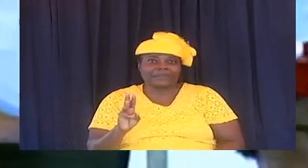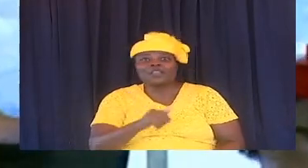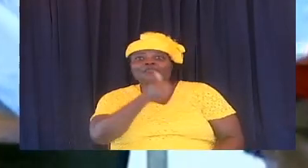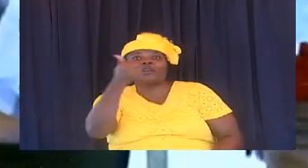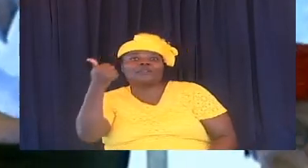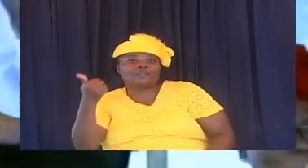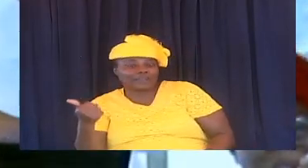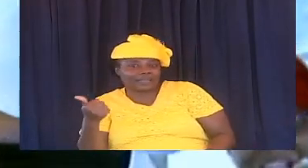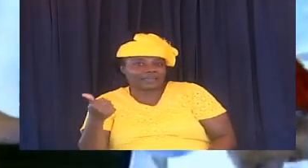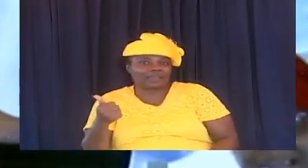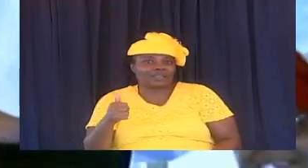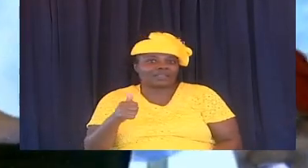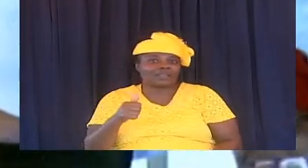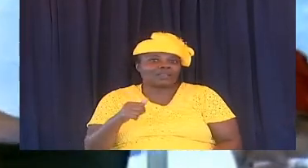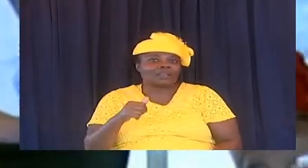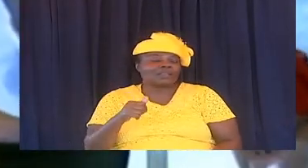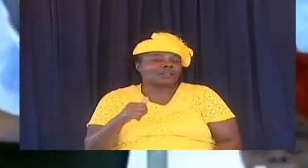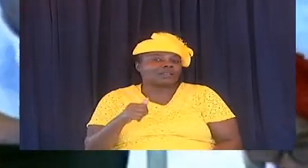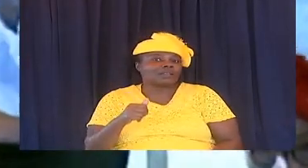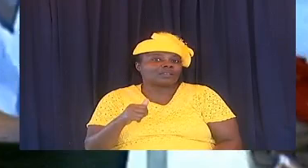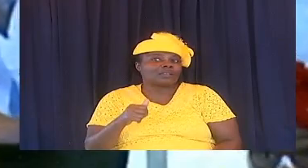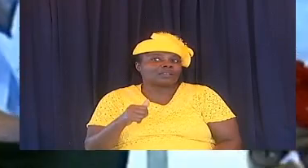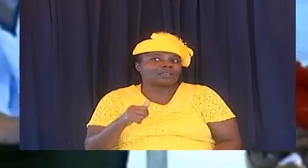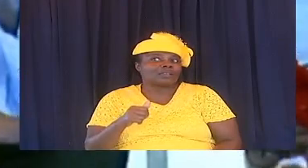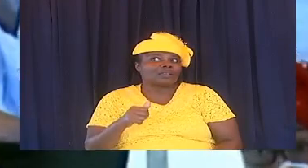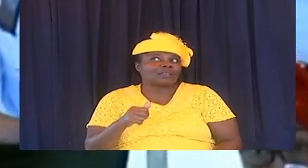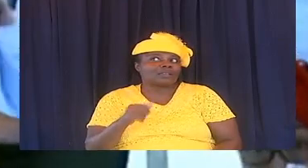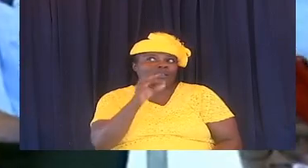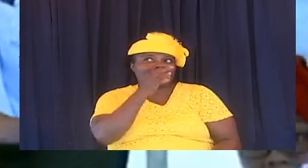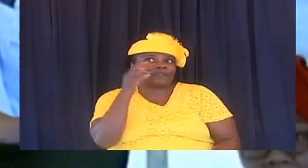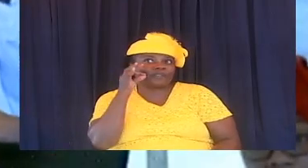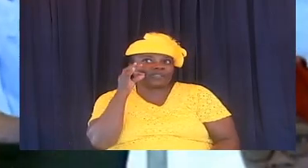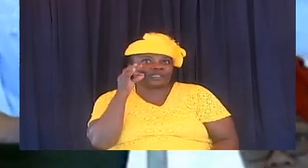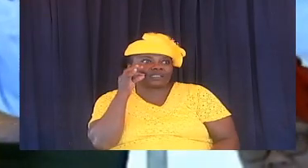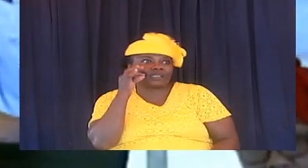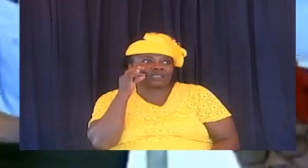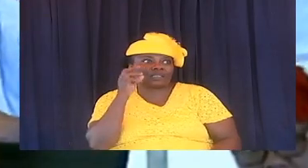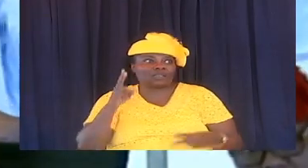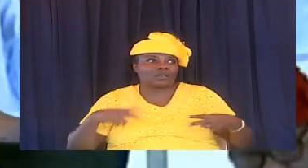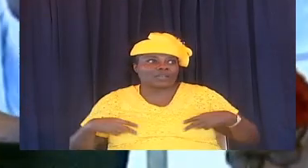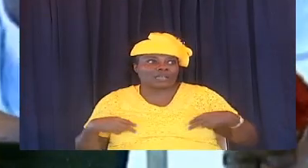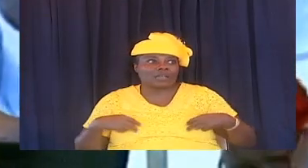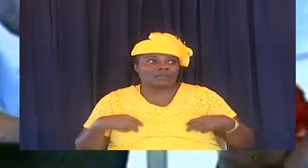fasting endeavors, other things you want to fast about, fine. But do not put off